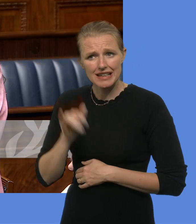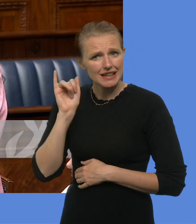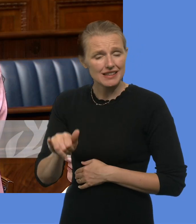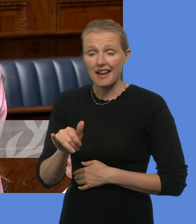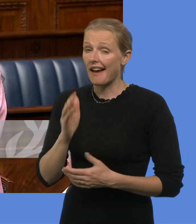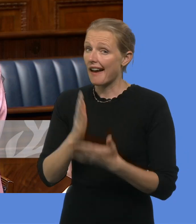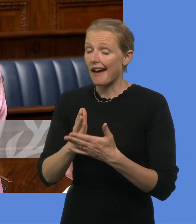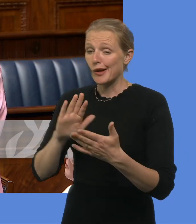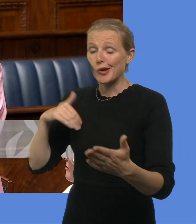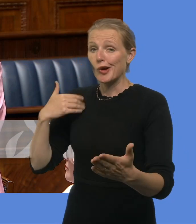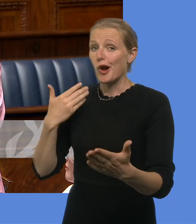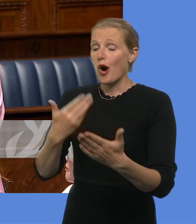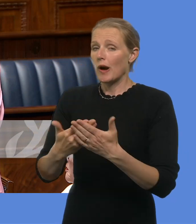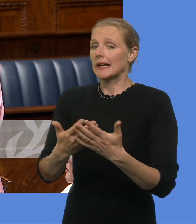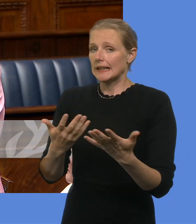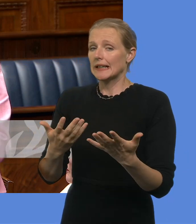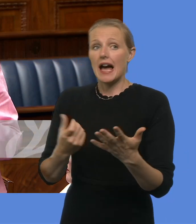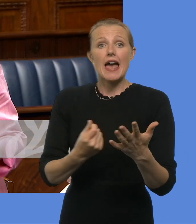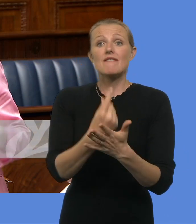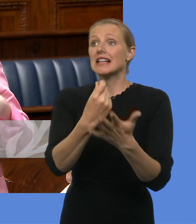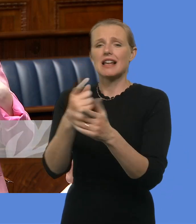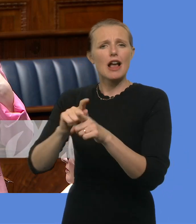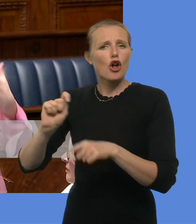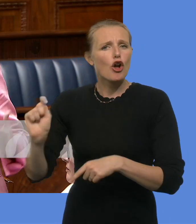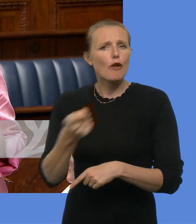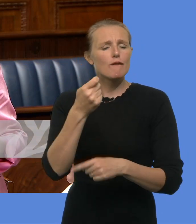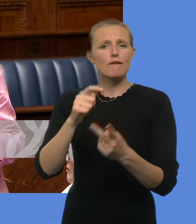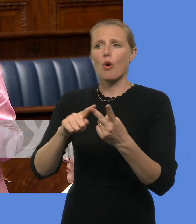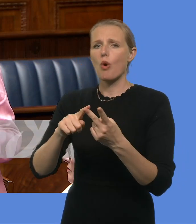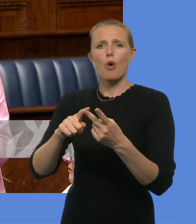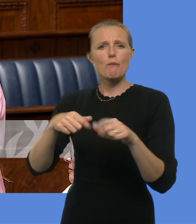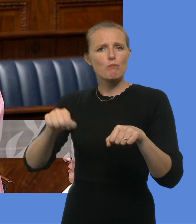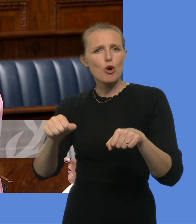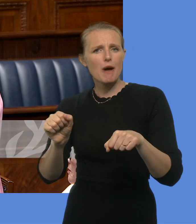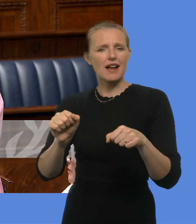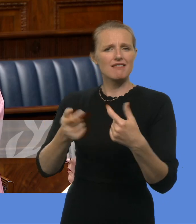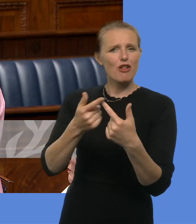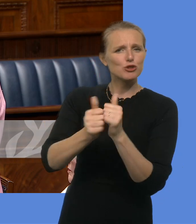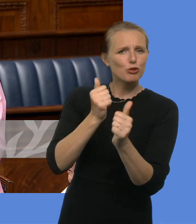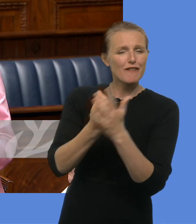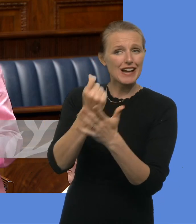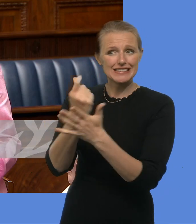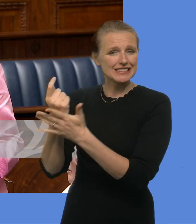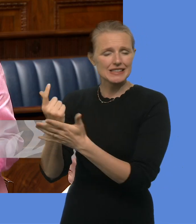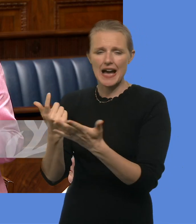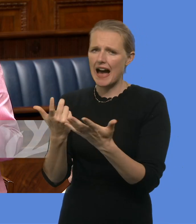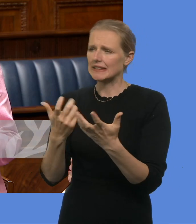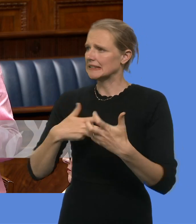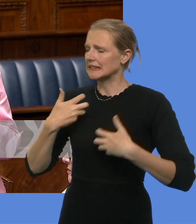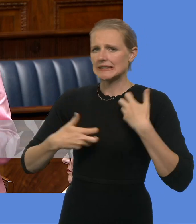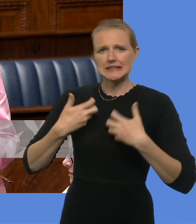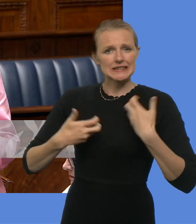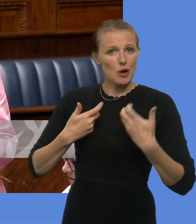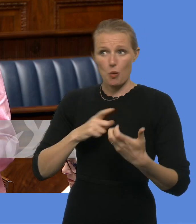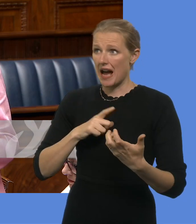long there has been a frustration with events like the golf events, like our road racing events and other sporting events, trying to secure the right funding and support